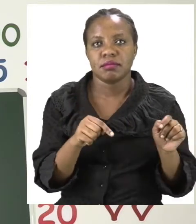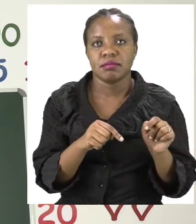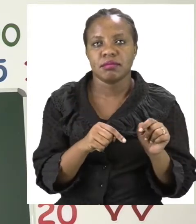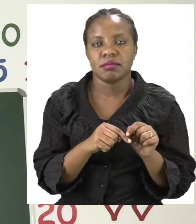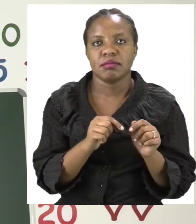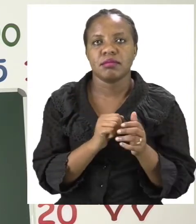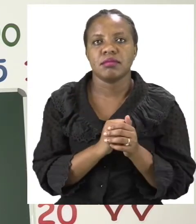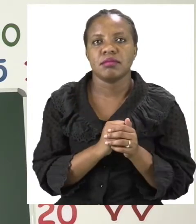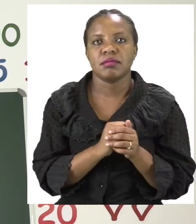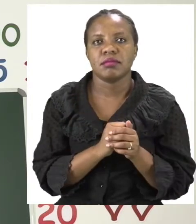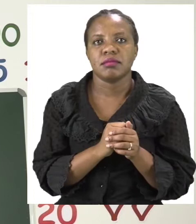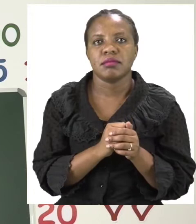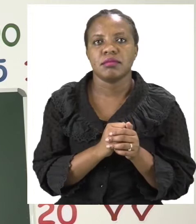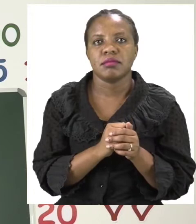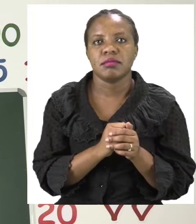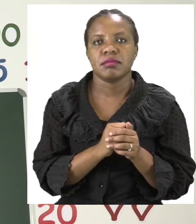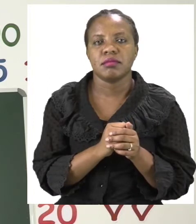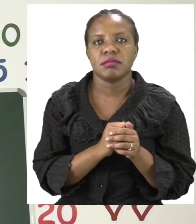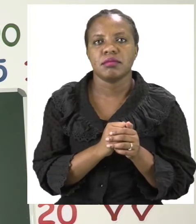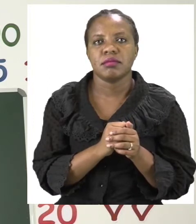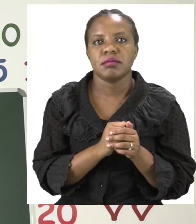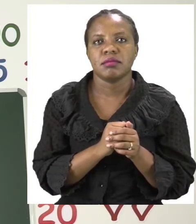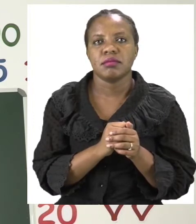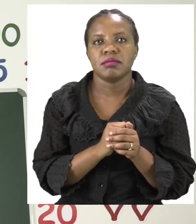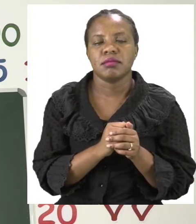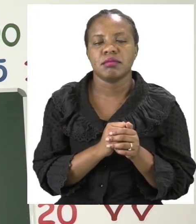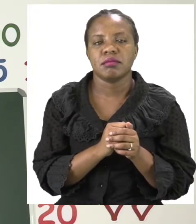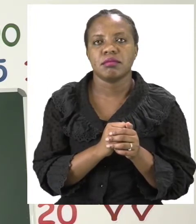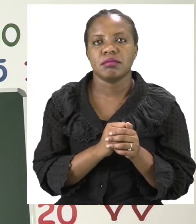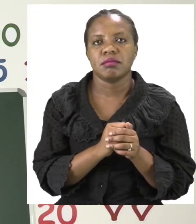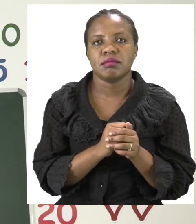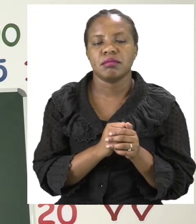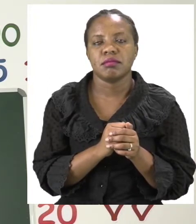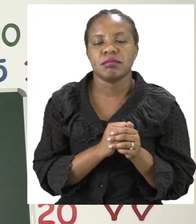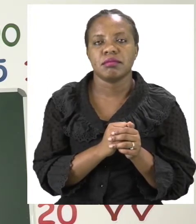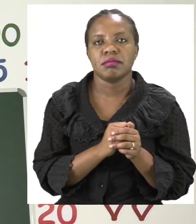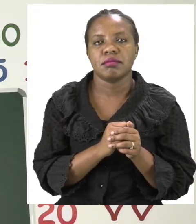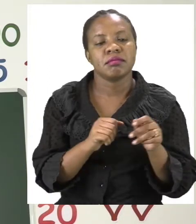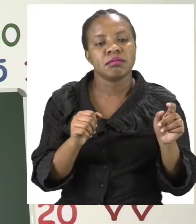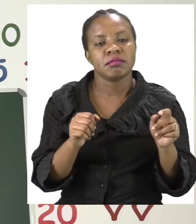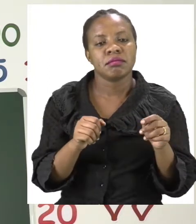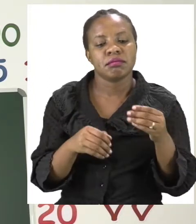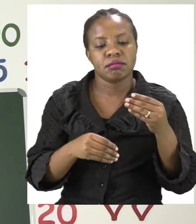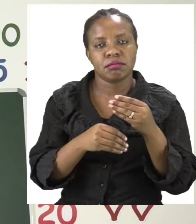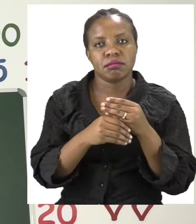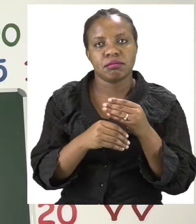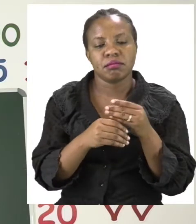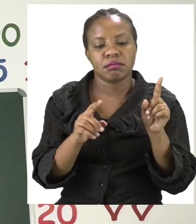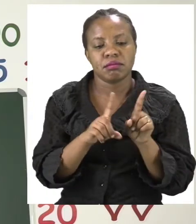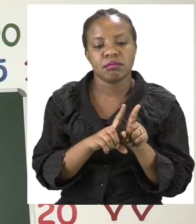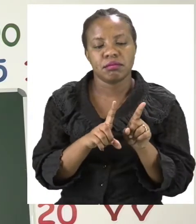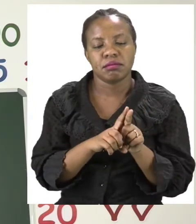line, we are going to add with one number on top of the other. And this one is how it's